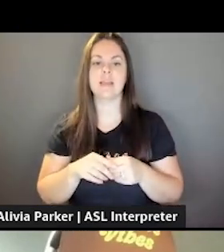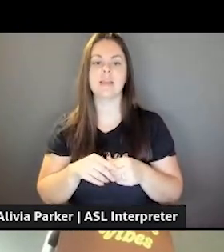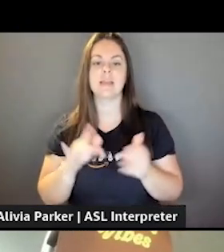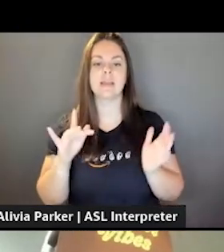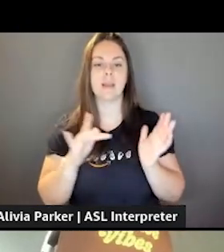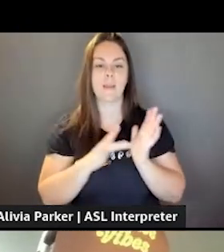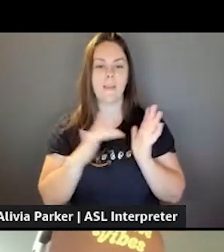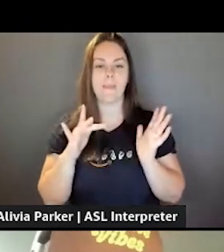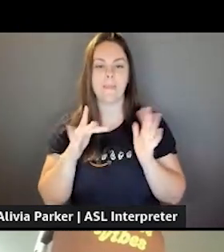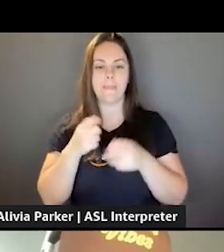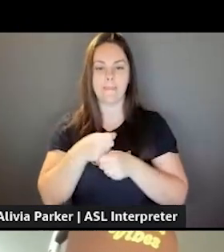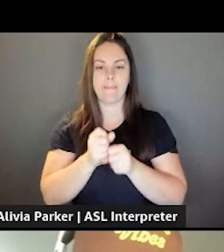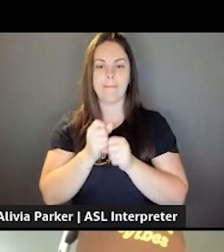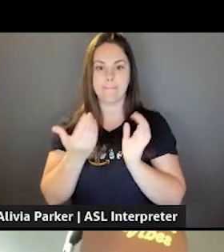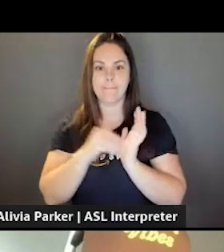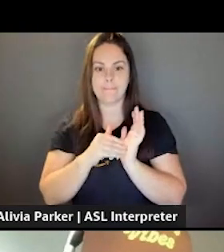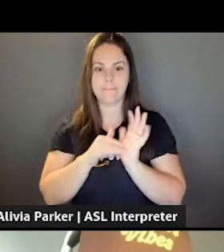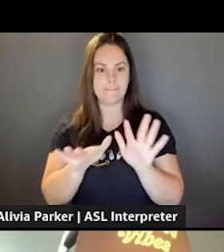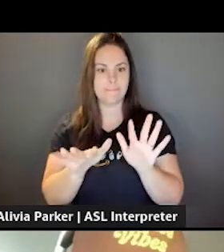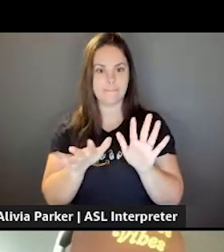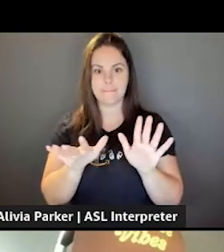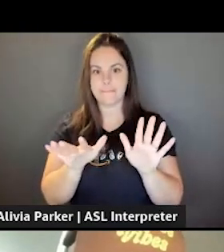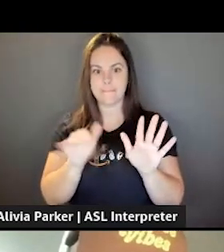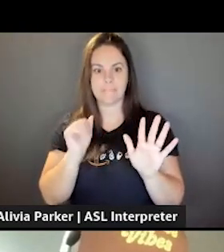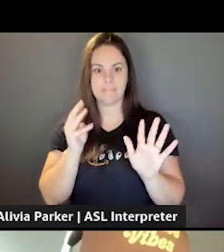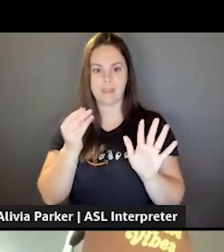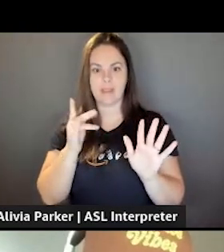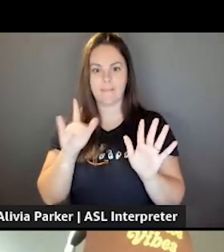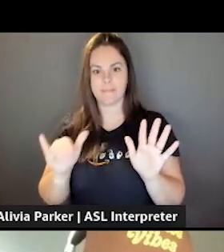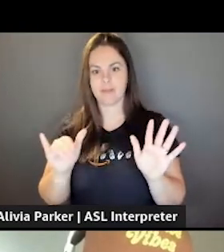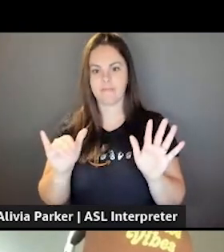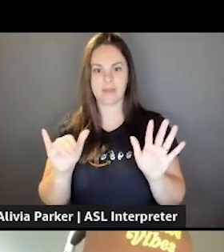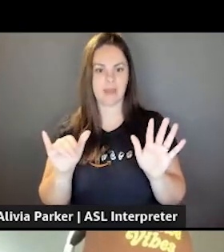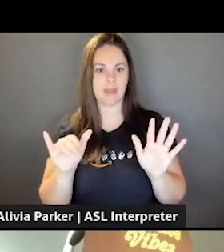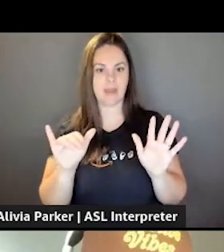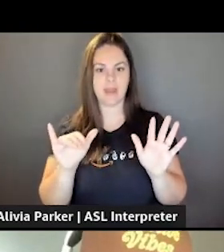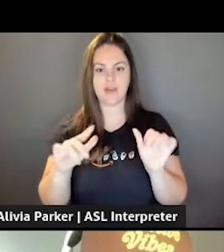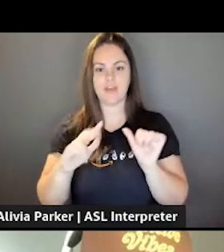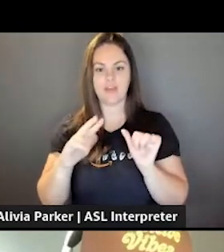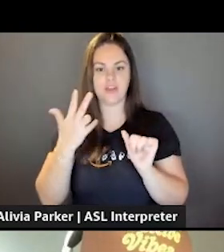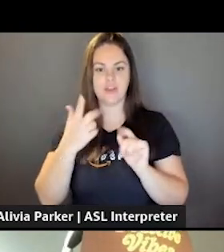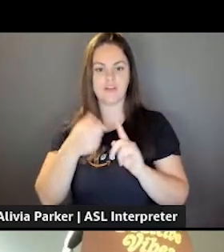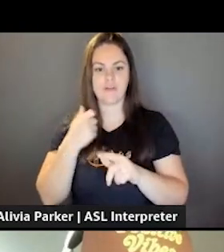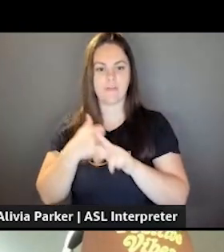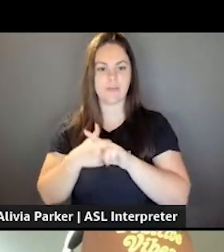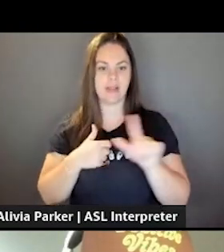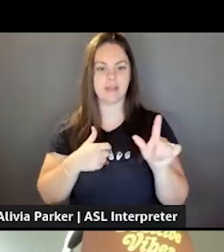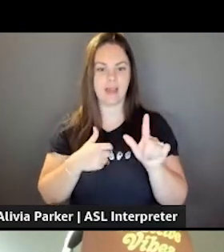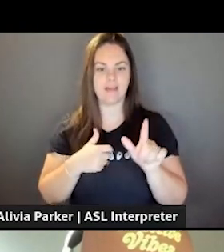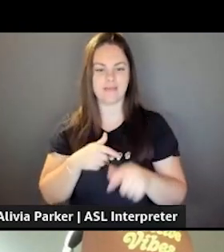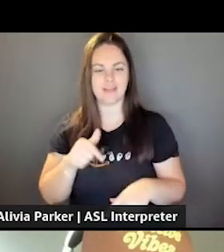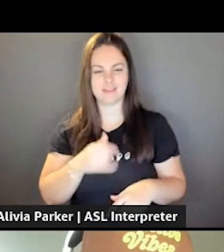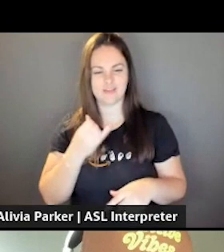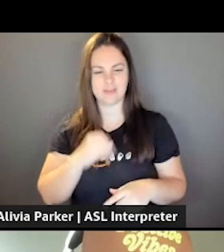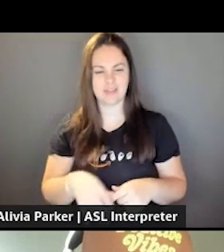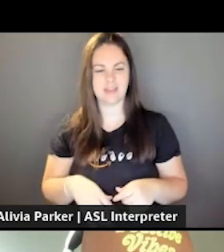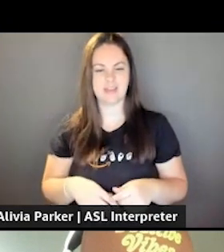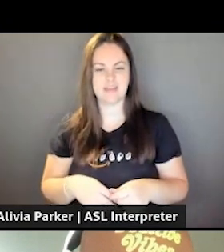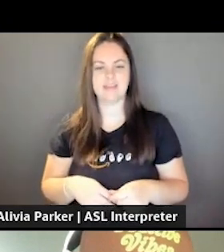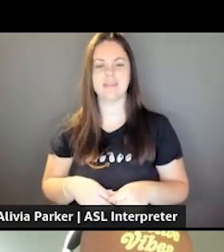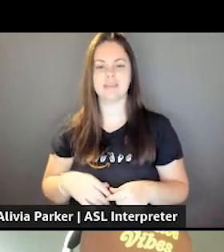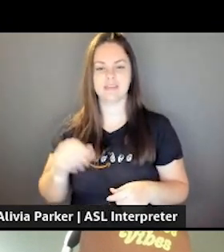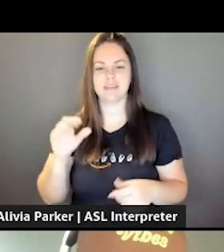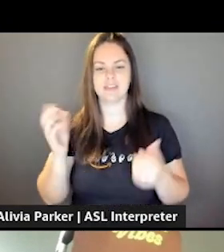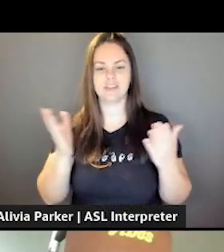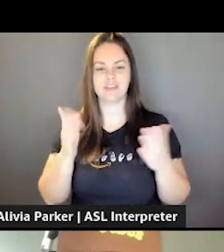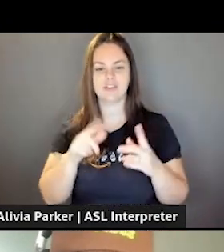regenerate it. Whoa. Right? Ooh, Amplify. Third from the left. This is ridiculous. Go down. Serverless is